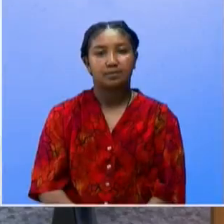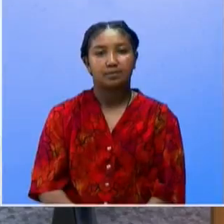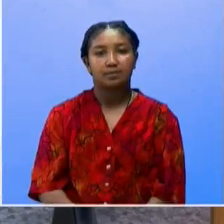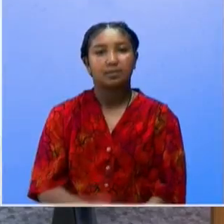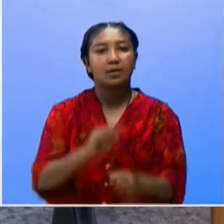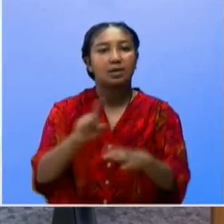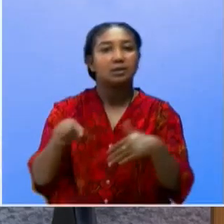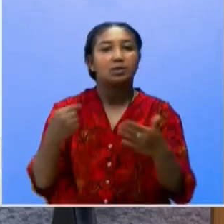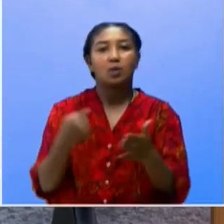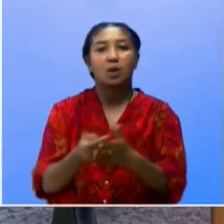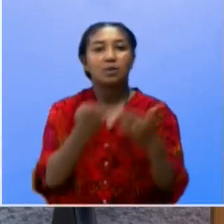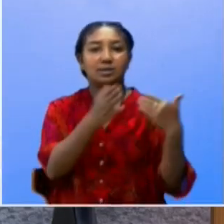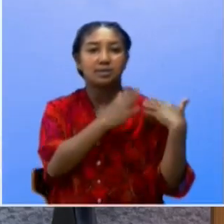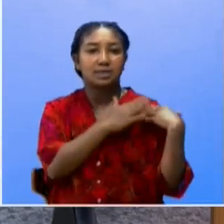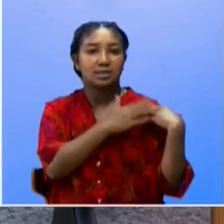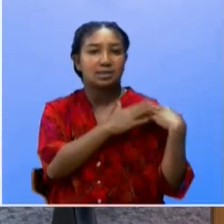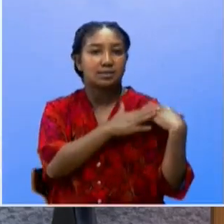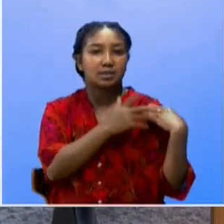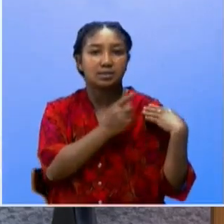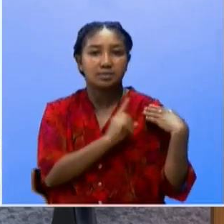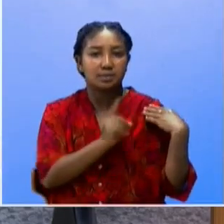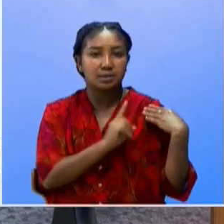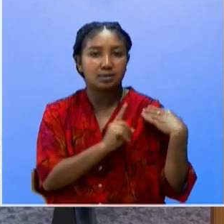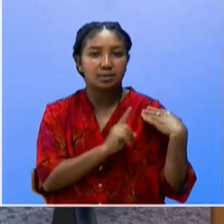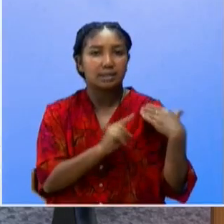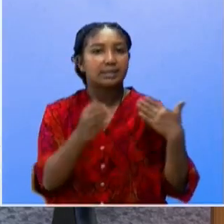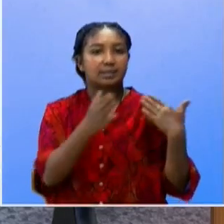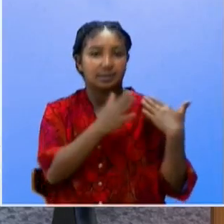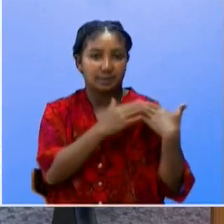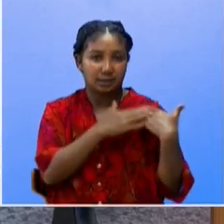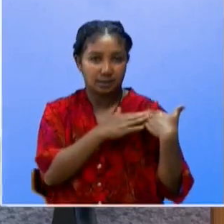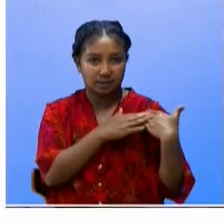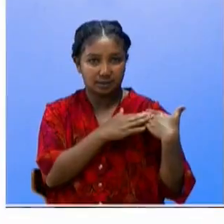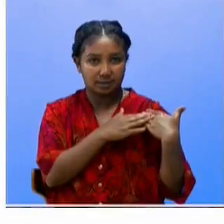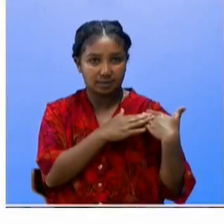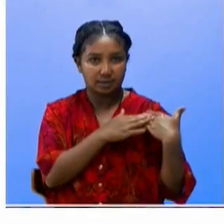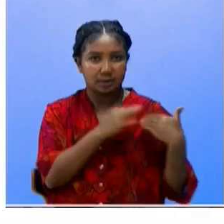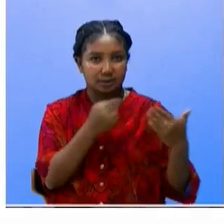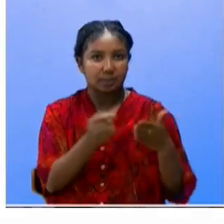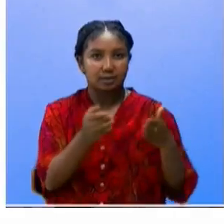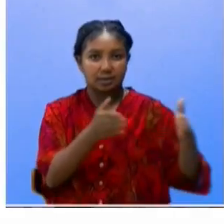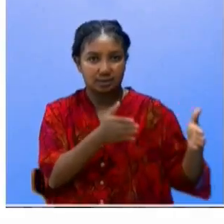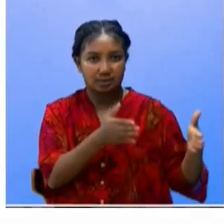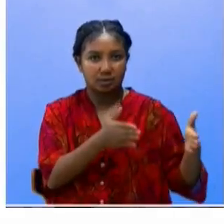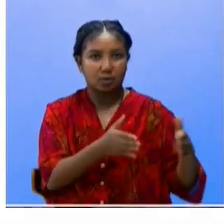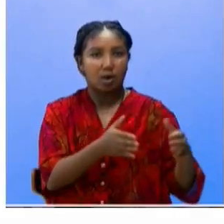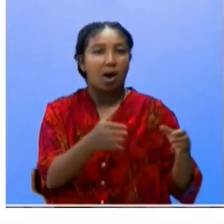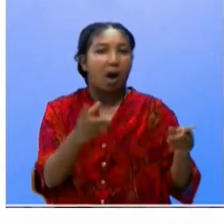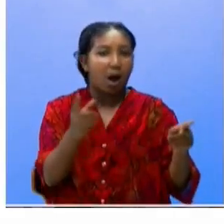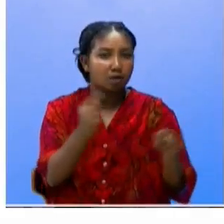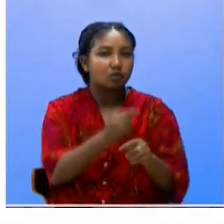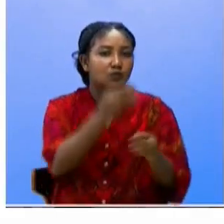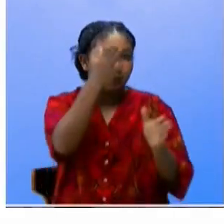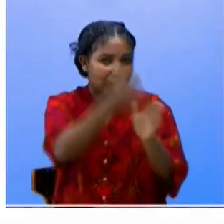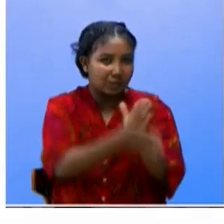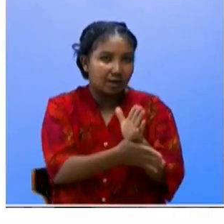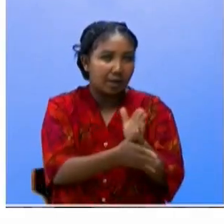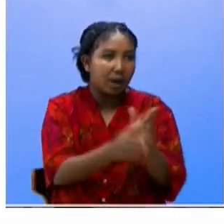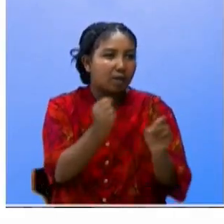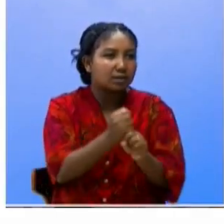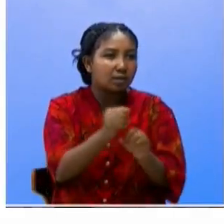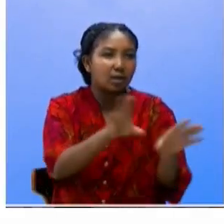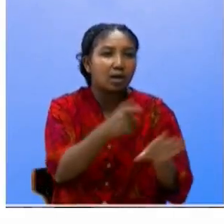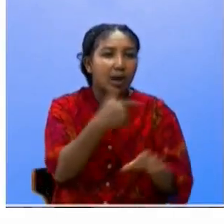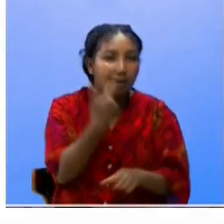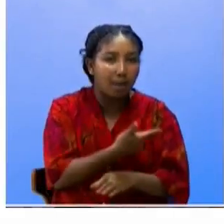So what about the subject here? Subject. This is doer of the action. The doer